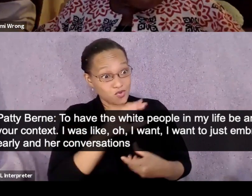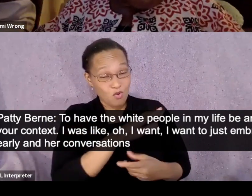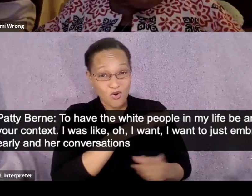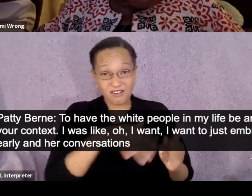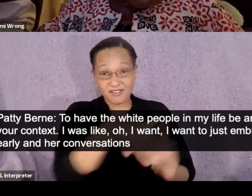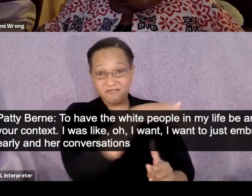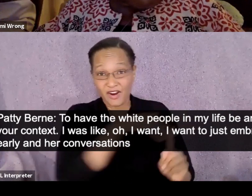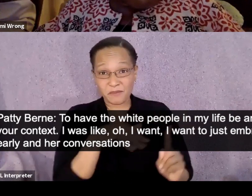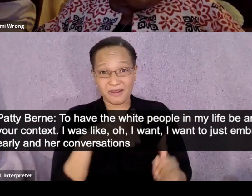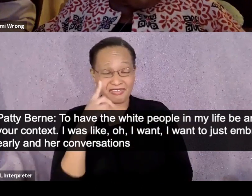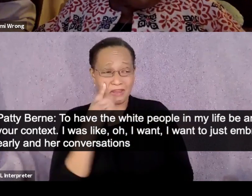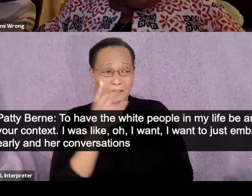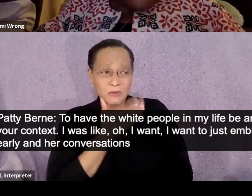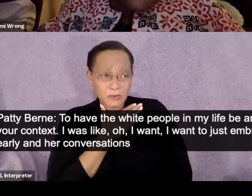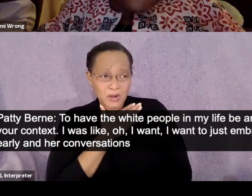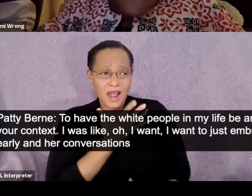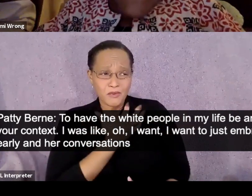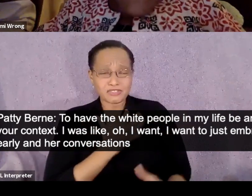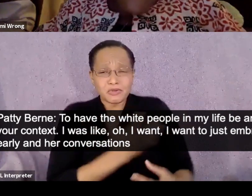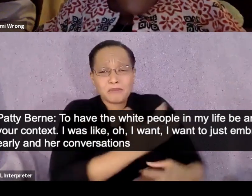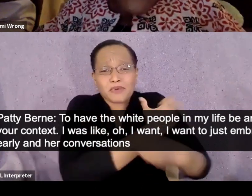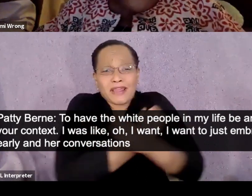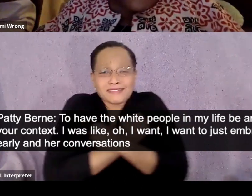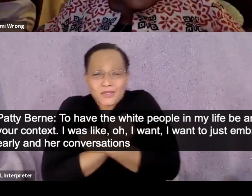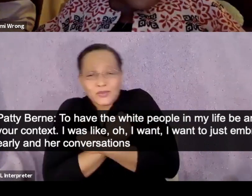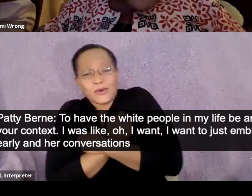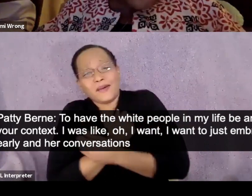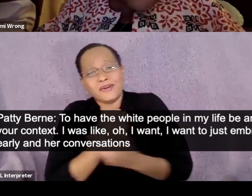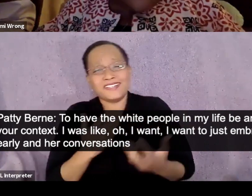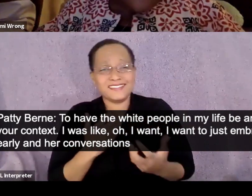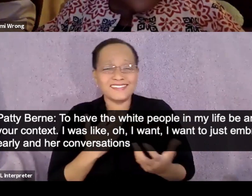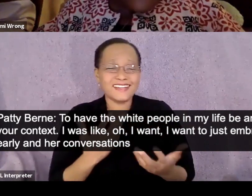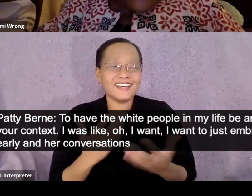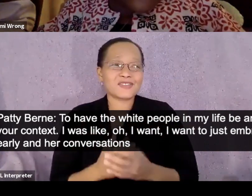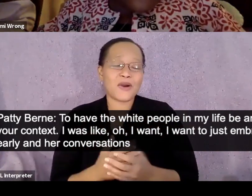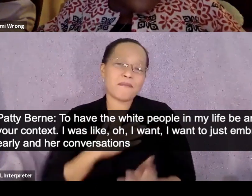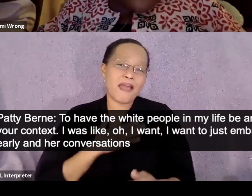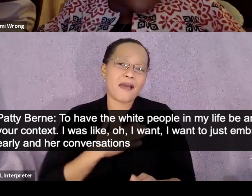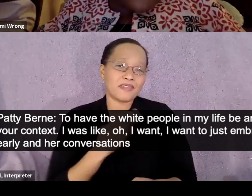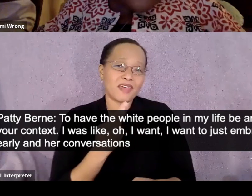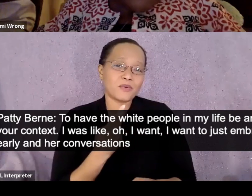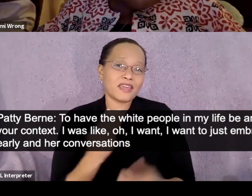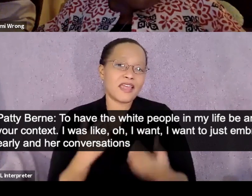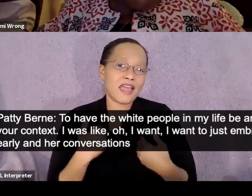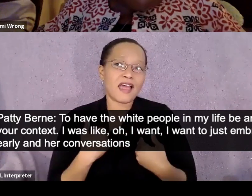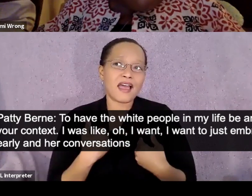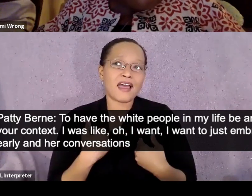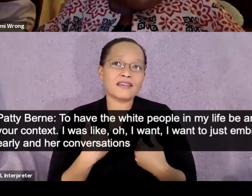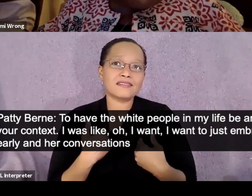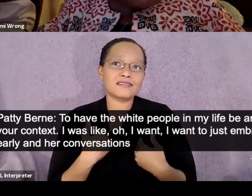to just embrace this person. So I'm really glad that we had early and